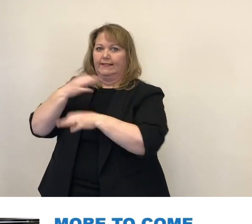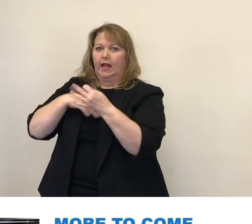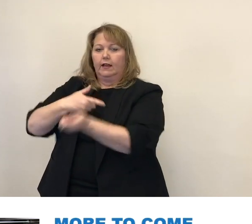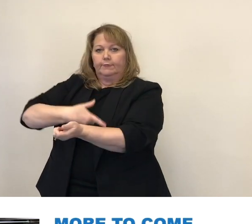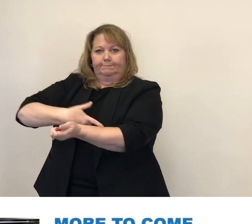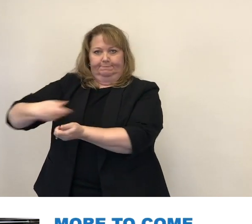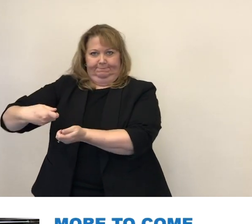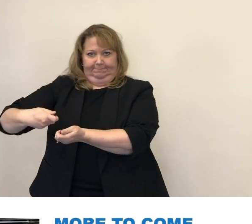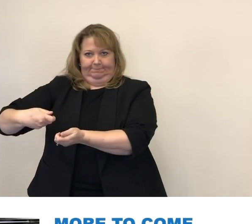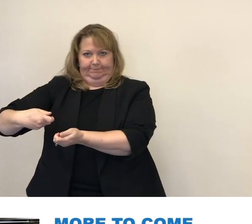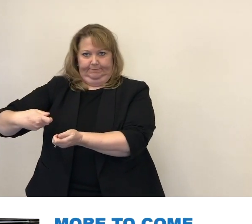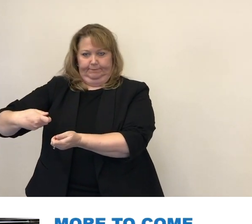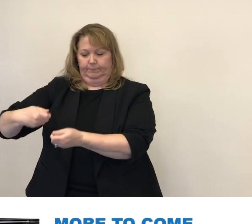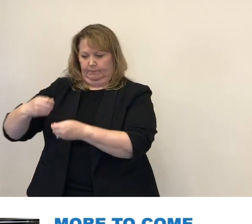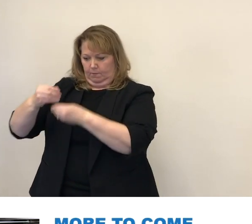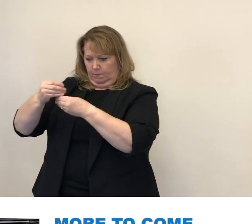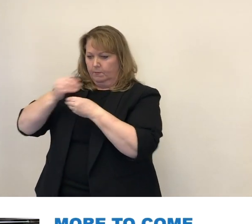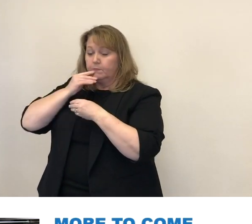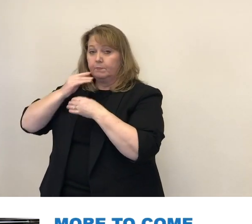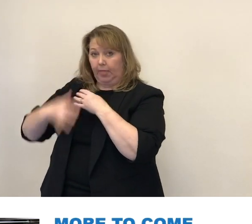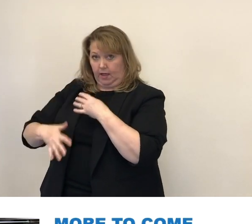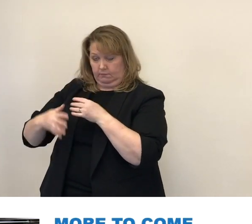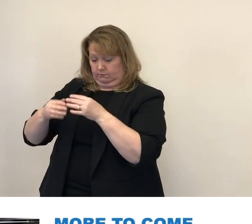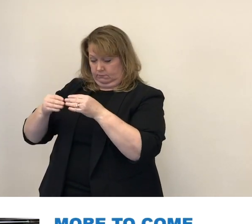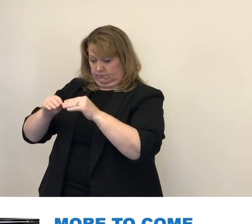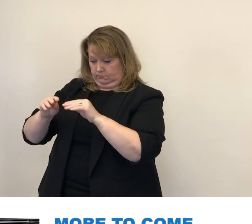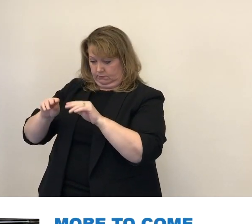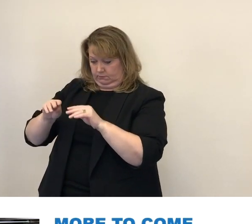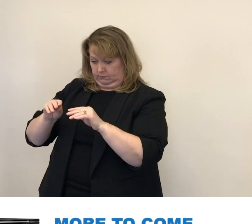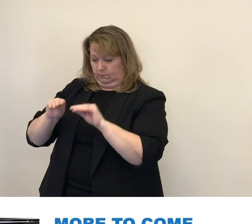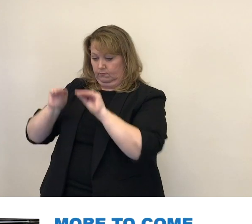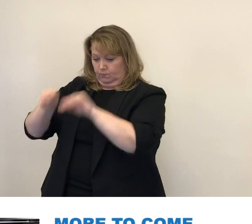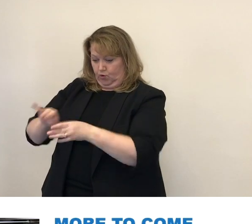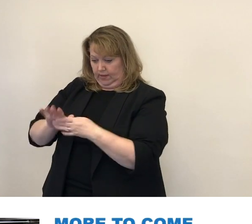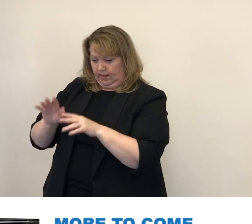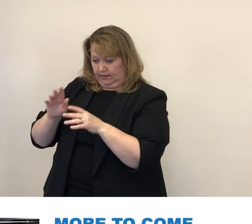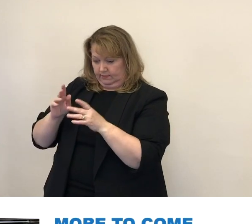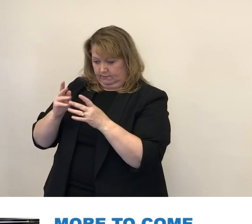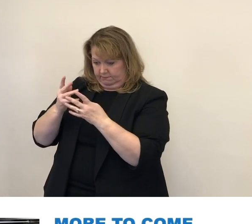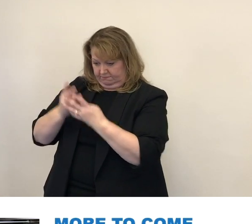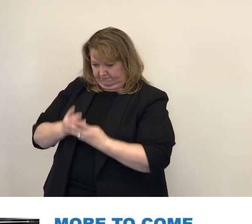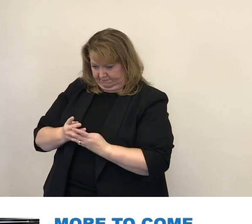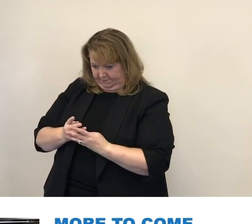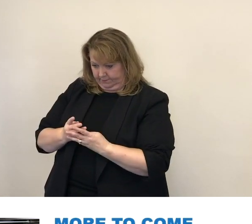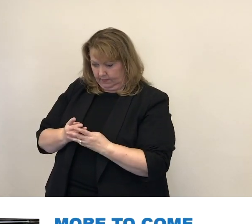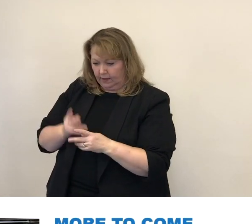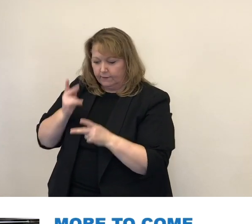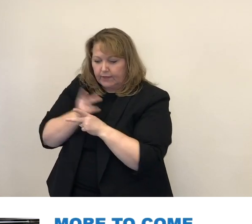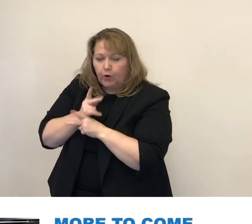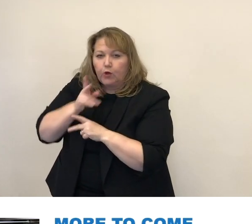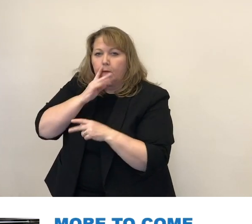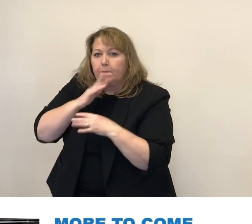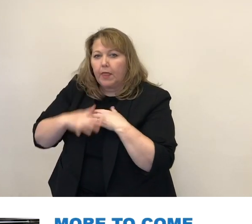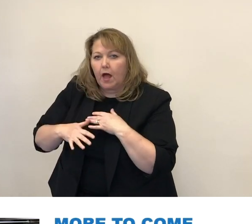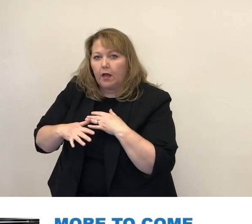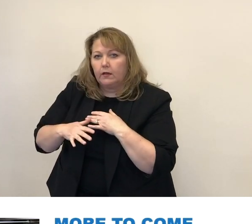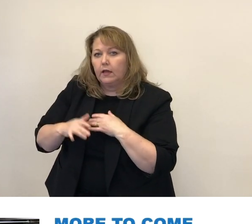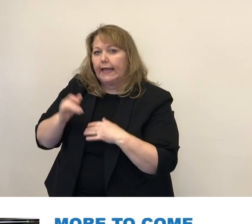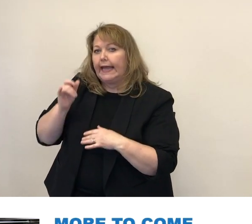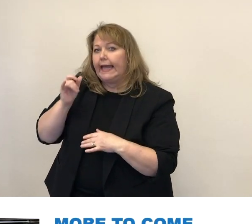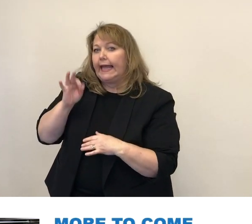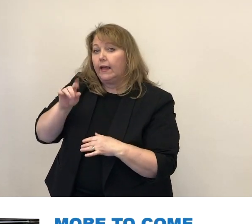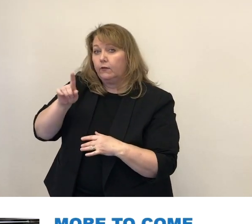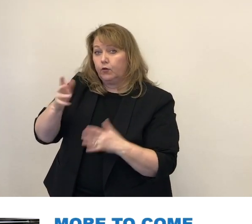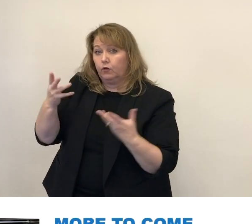what we're trying to determine with this test is, does your body make antibodies to this virus? What that